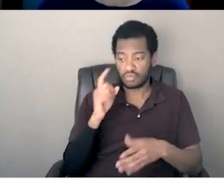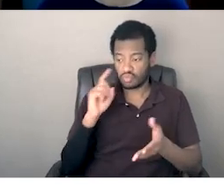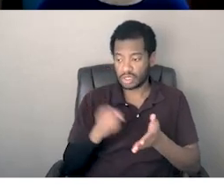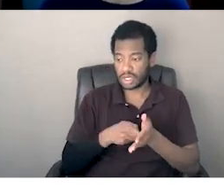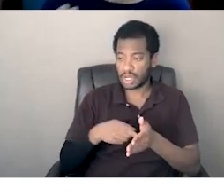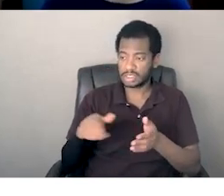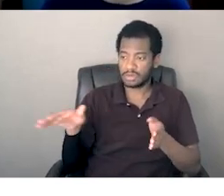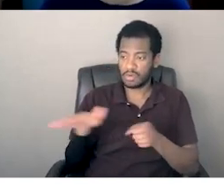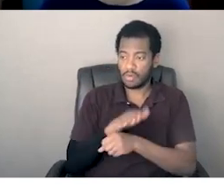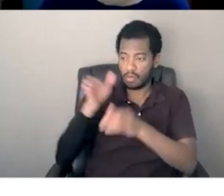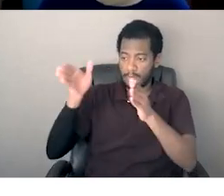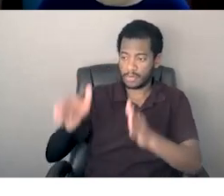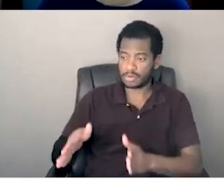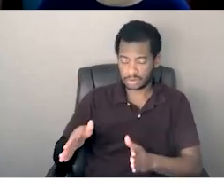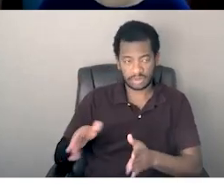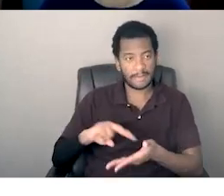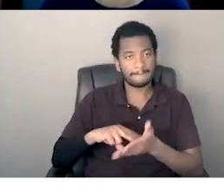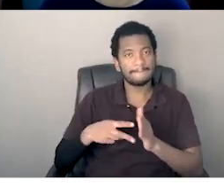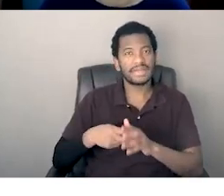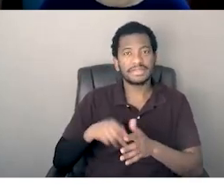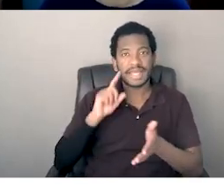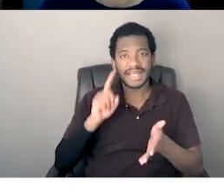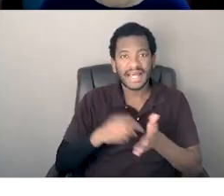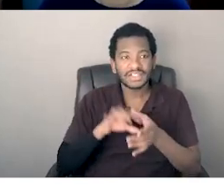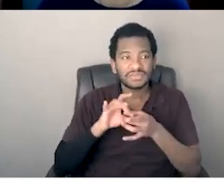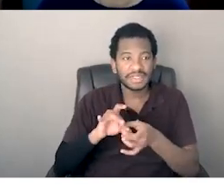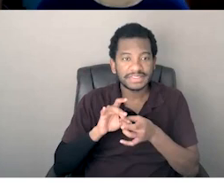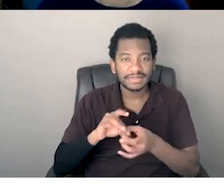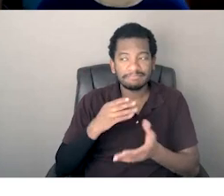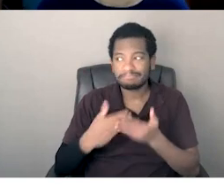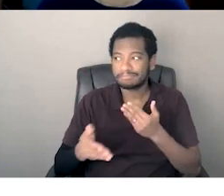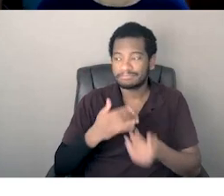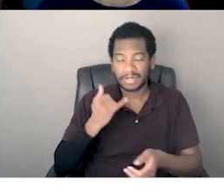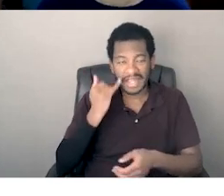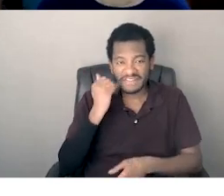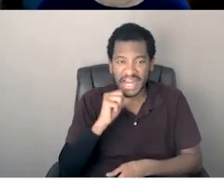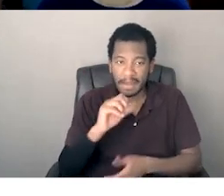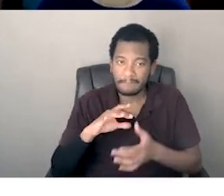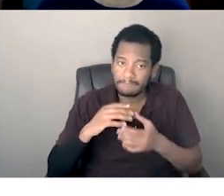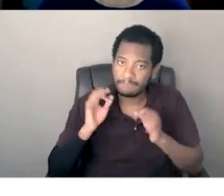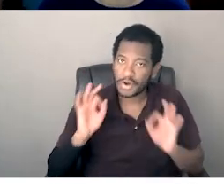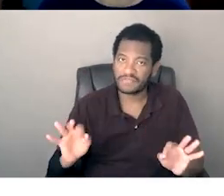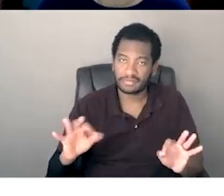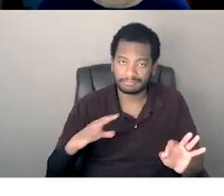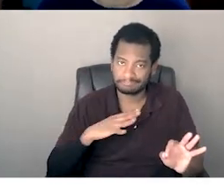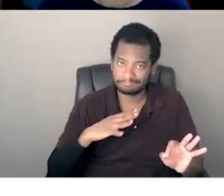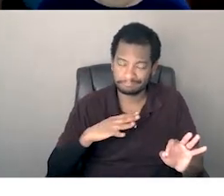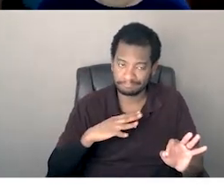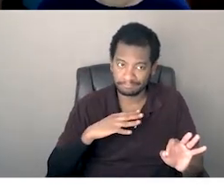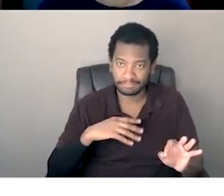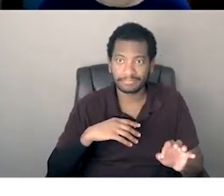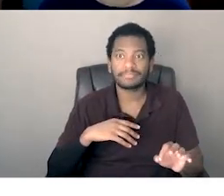relationships, participants' relationships, even if they're imperfect. And that's also true for staff and